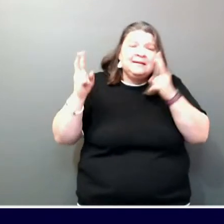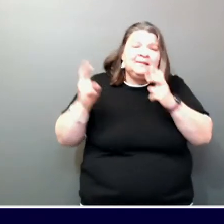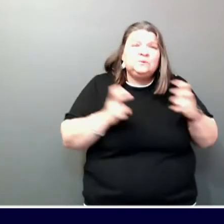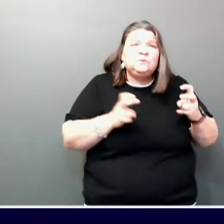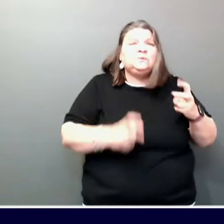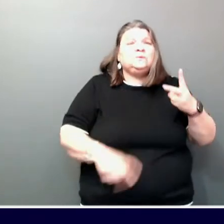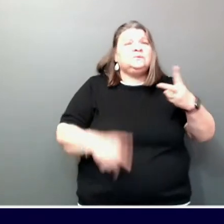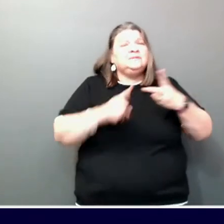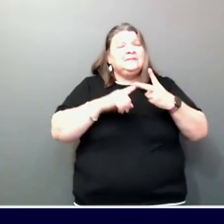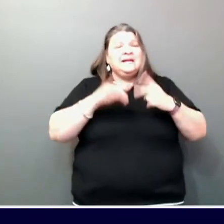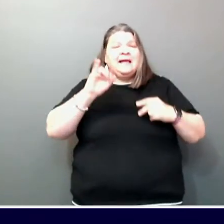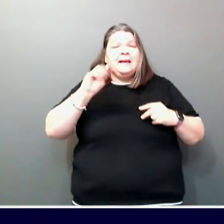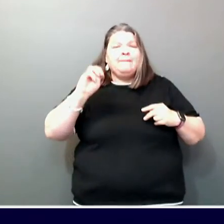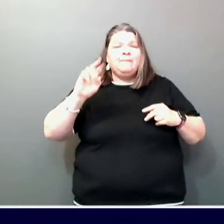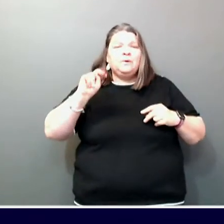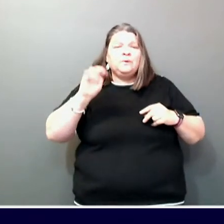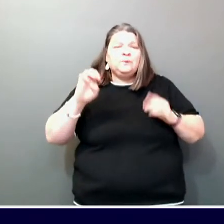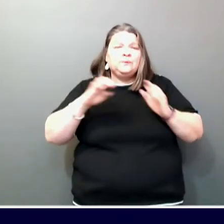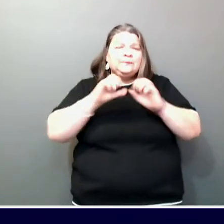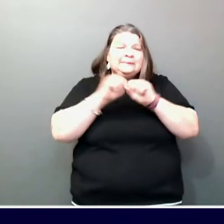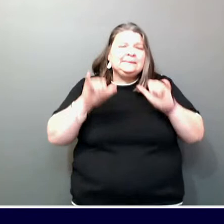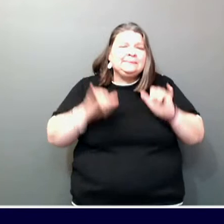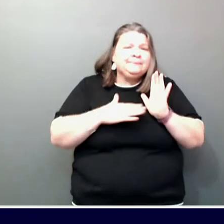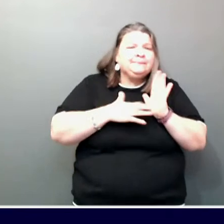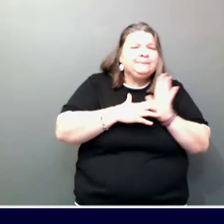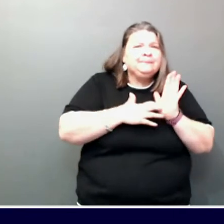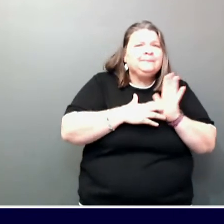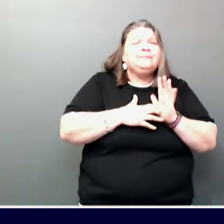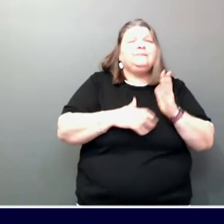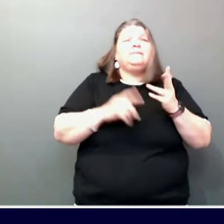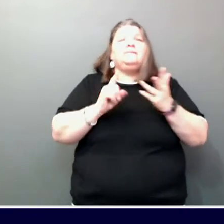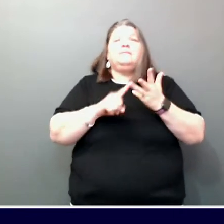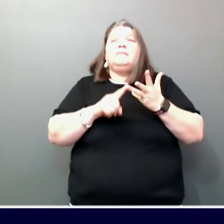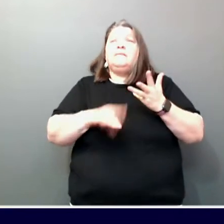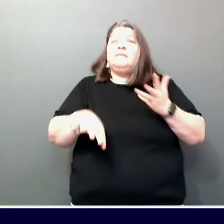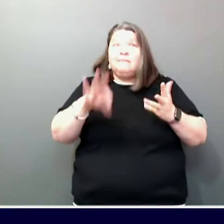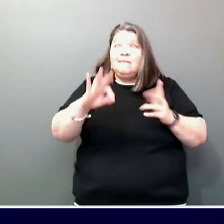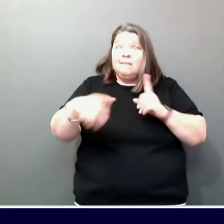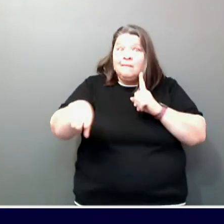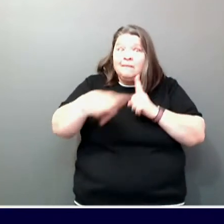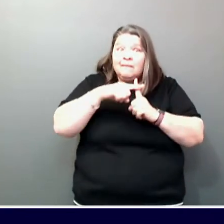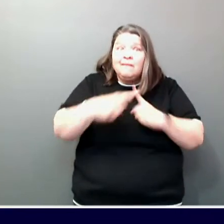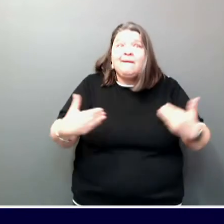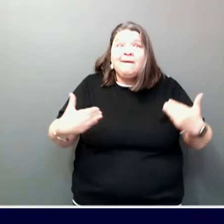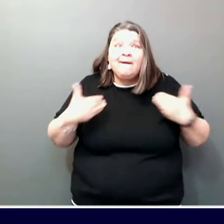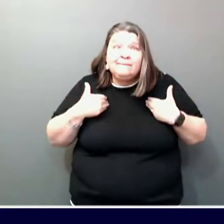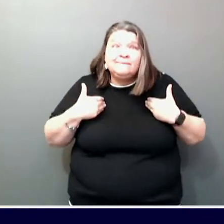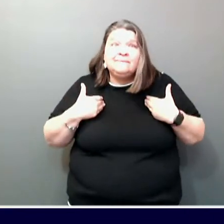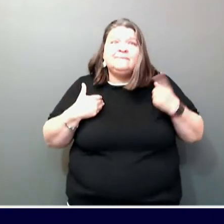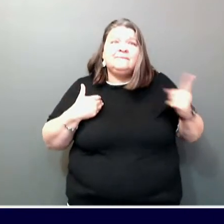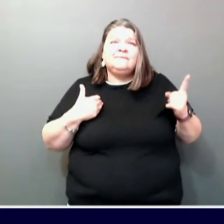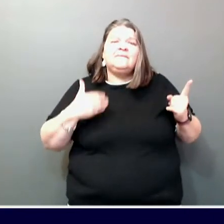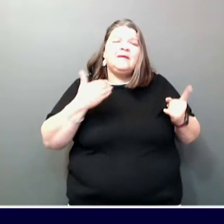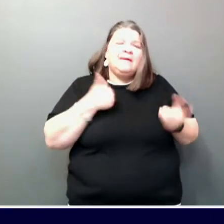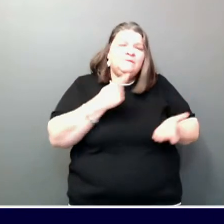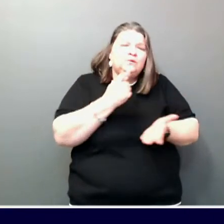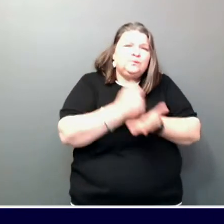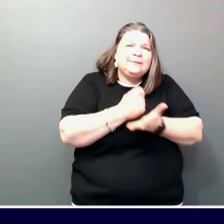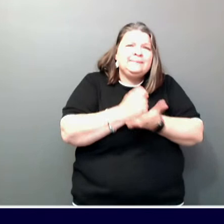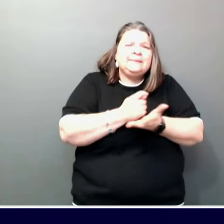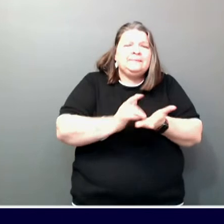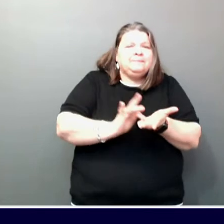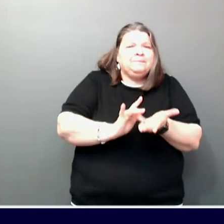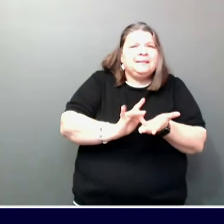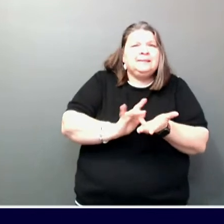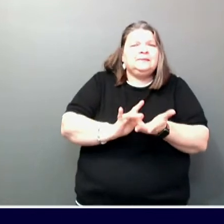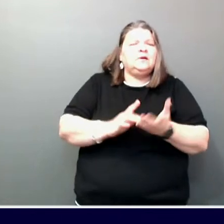COVID-19, treatments are available. There are now several medications available to treat COVID-19. Some of